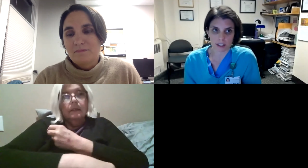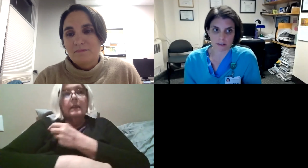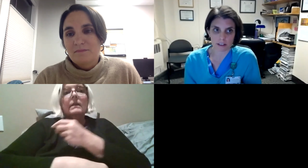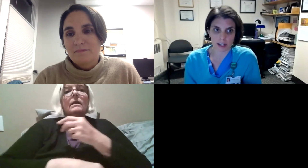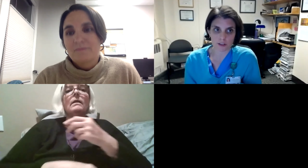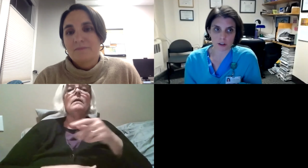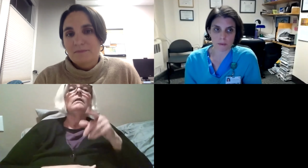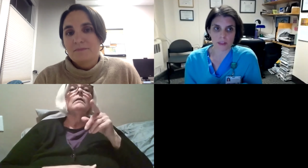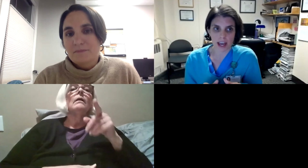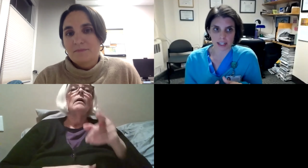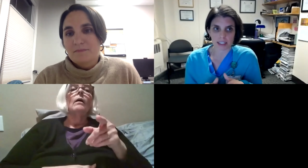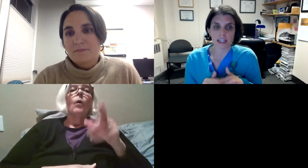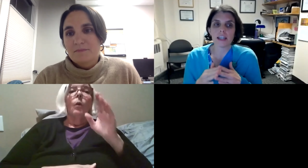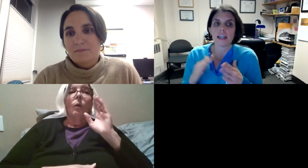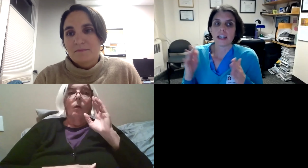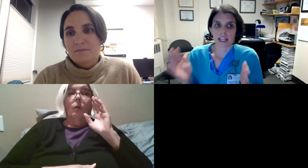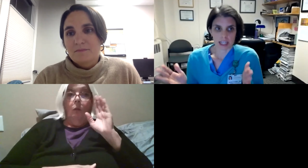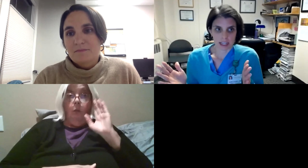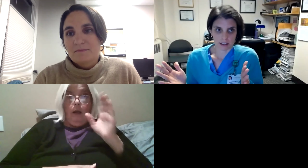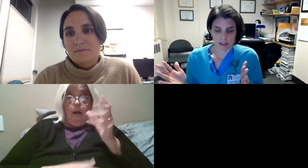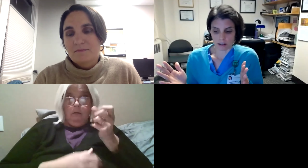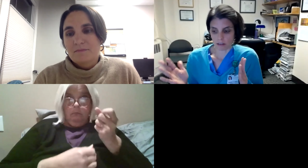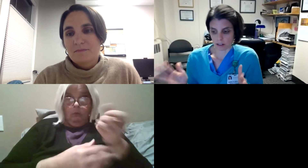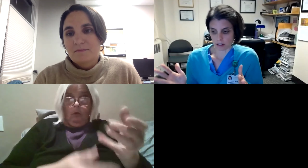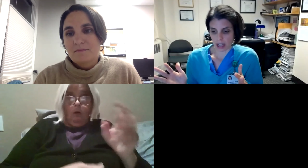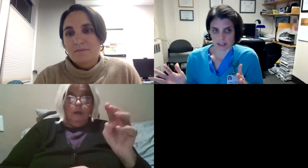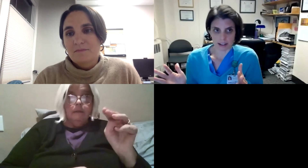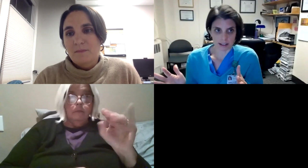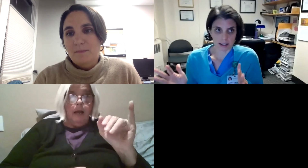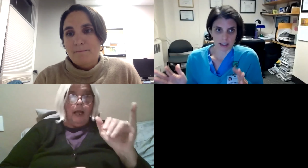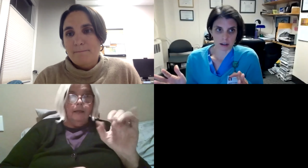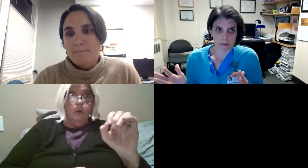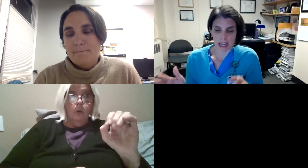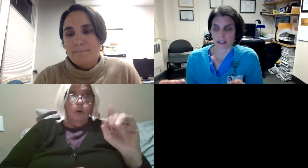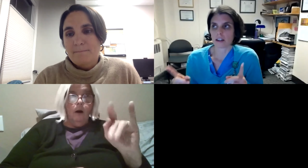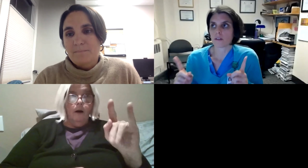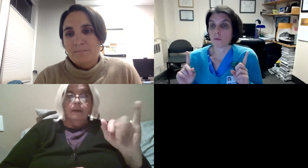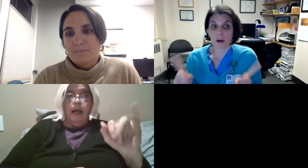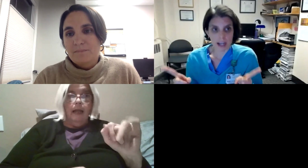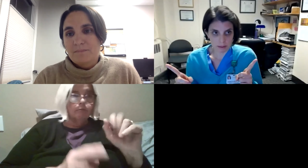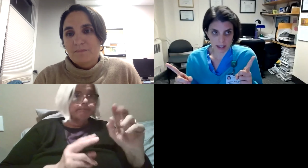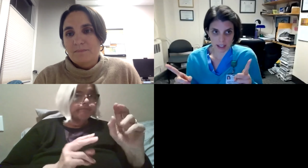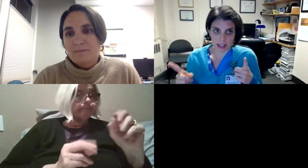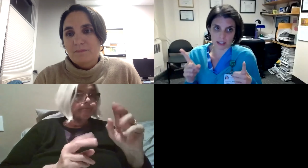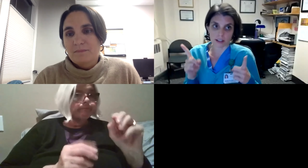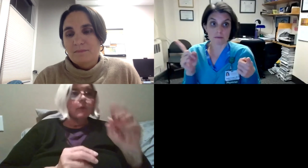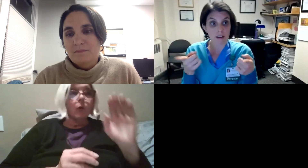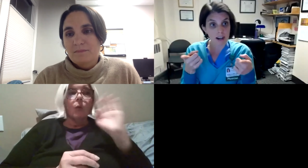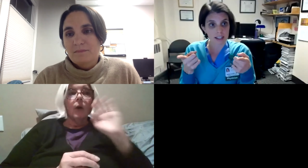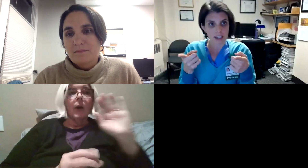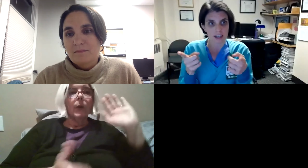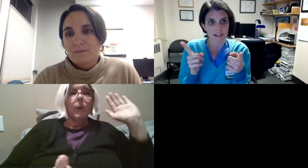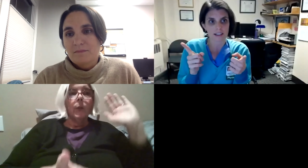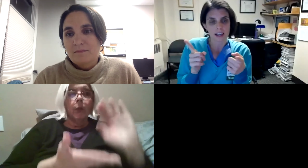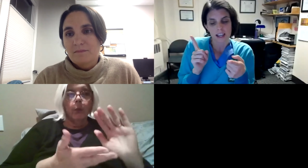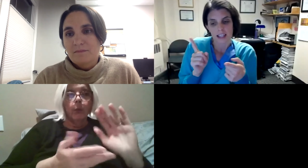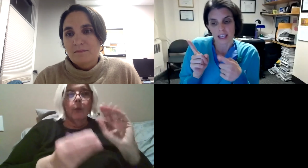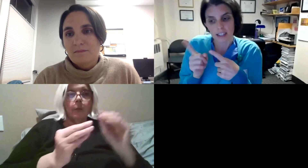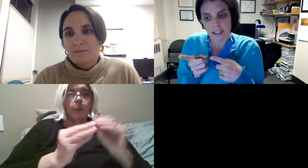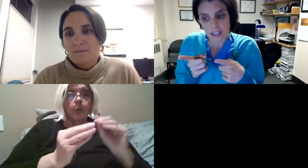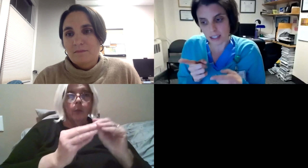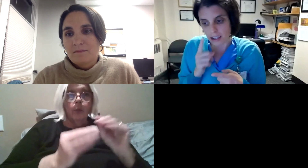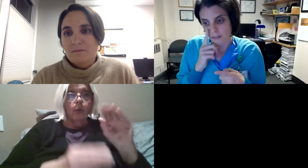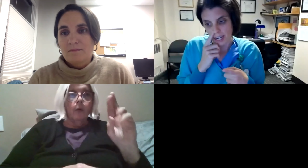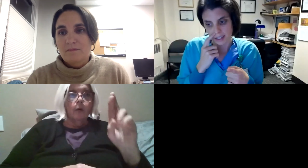to 11-year-old age group than in the older adolescents and young men. Why do we think that? So one is